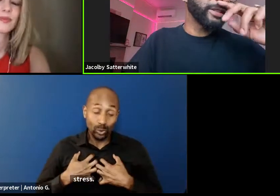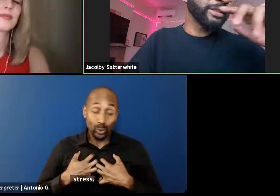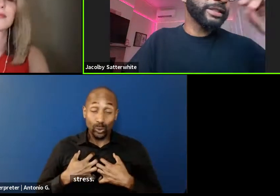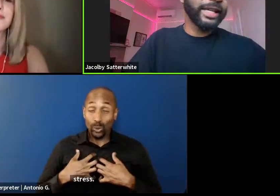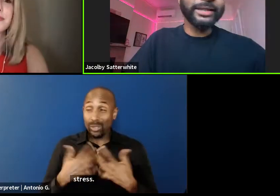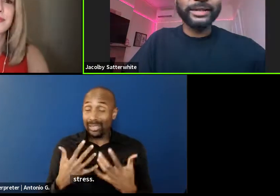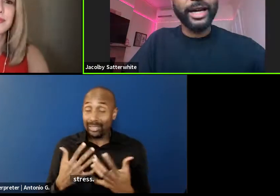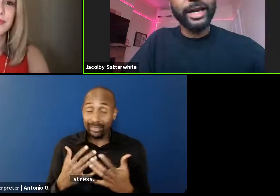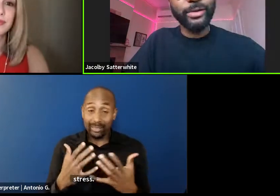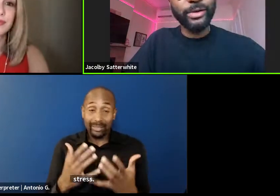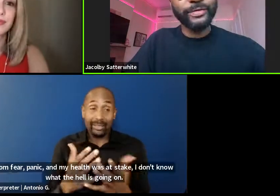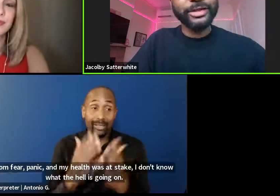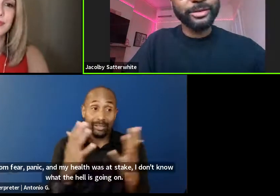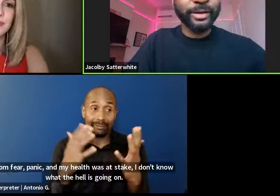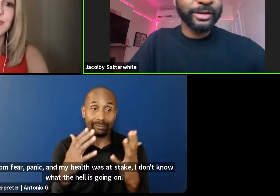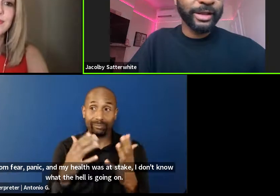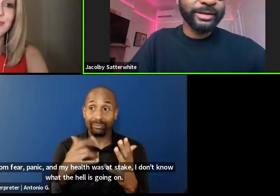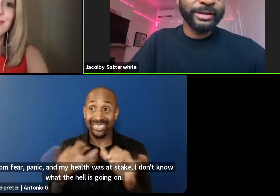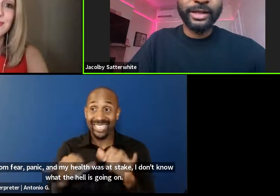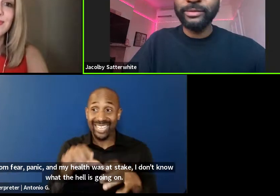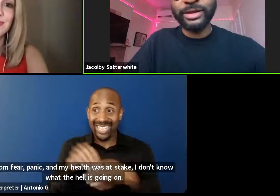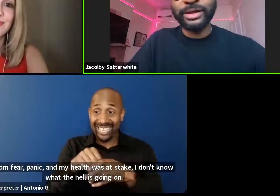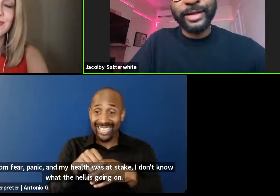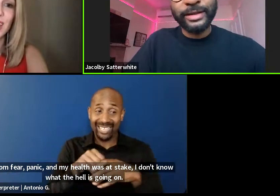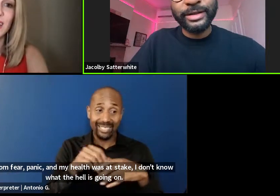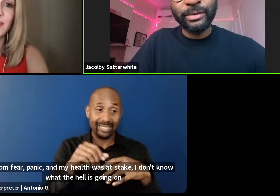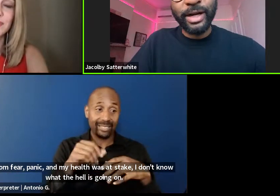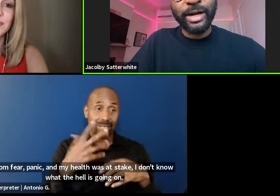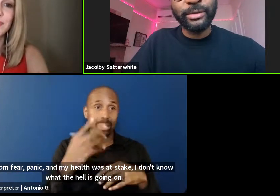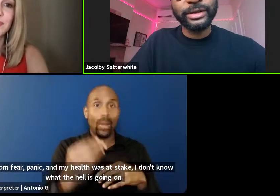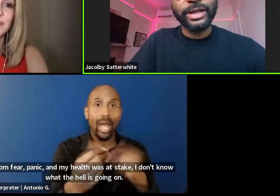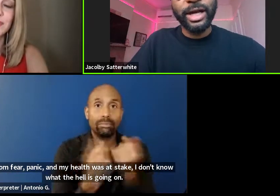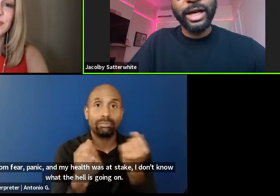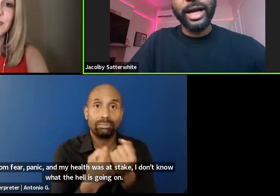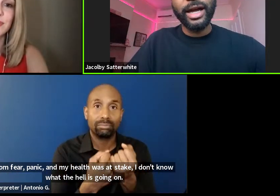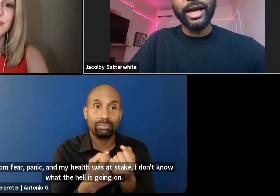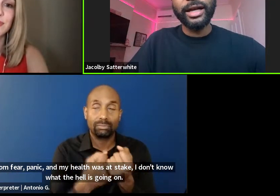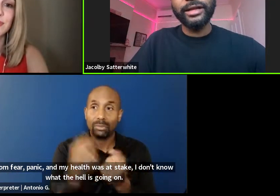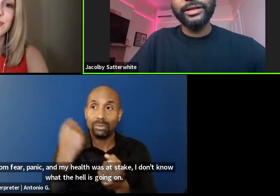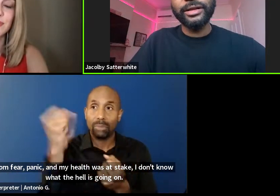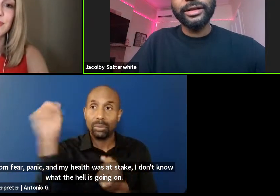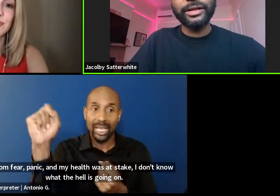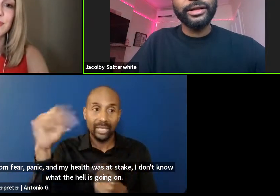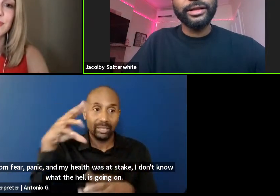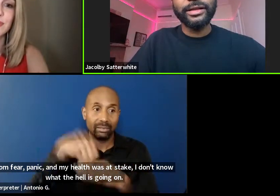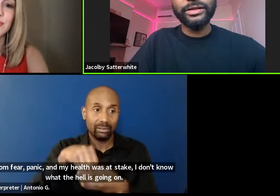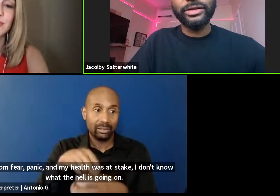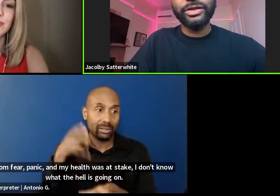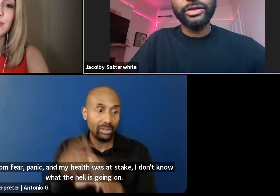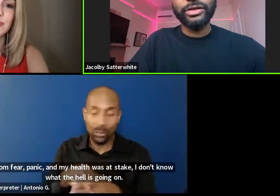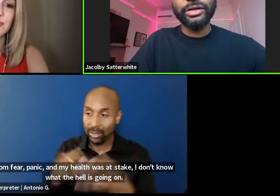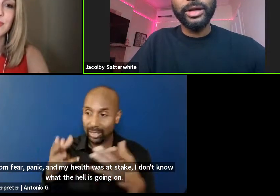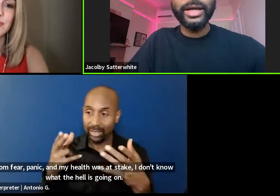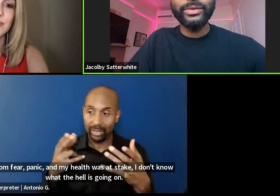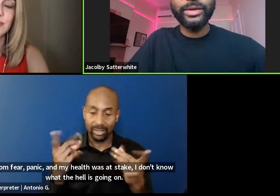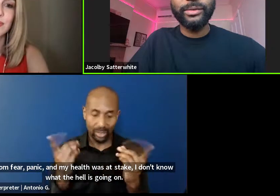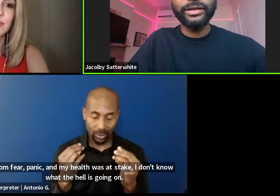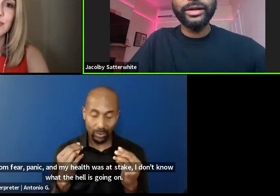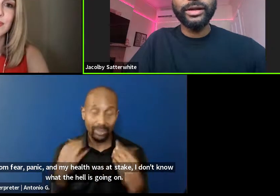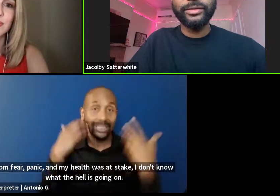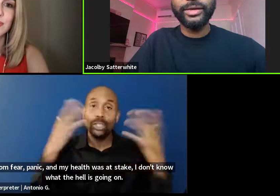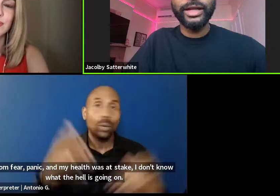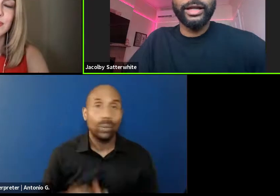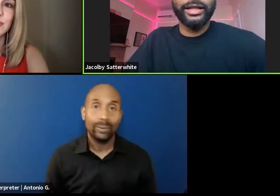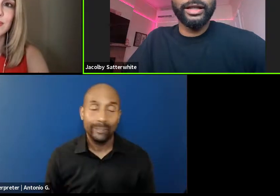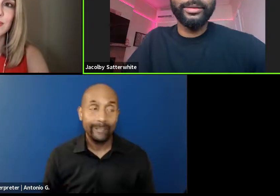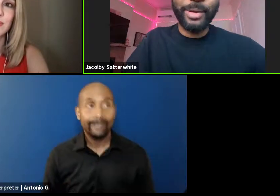don't know if I should stay inside or if I should protest. It's just crazy. So when I was in this, sometimes when I would,